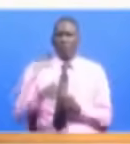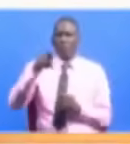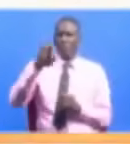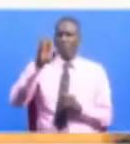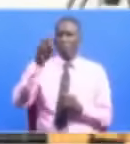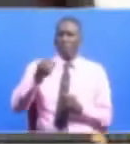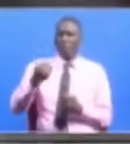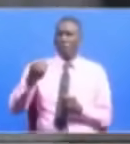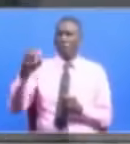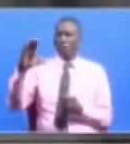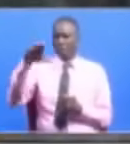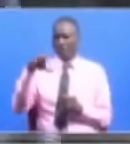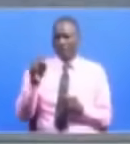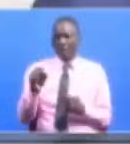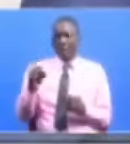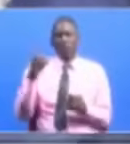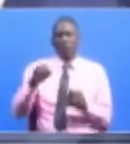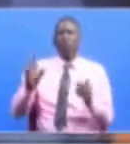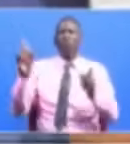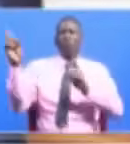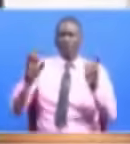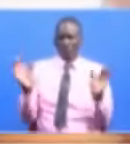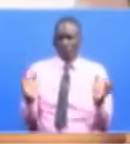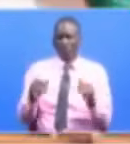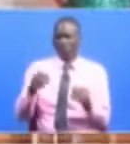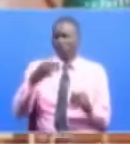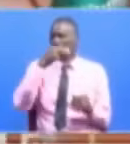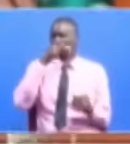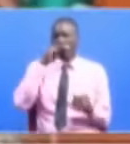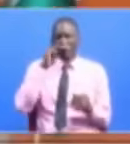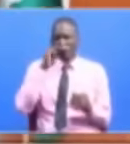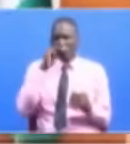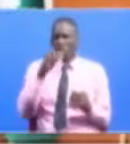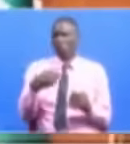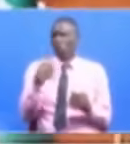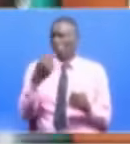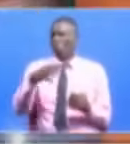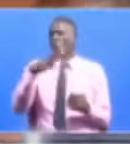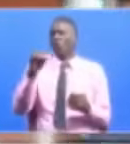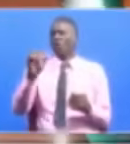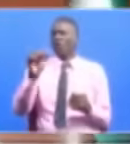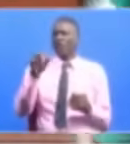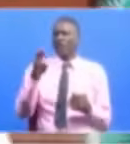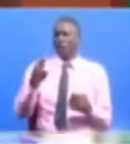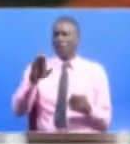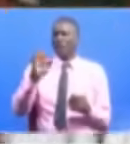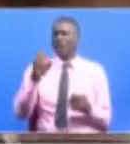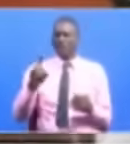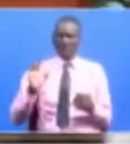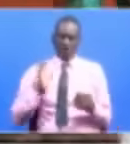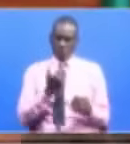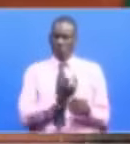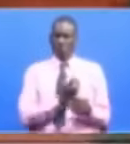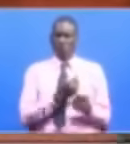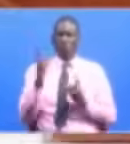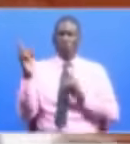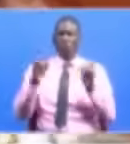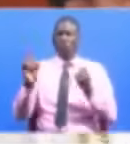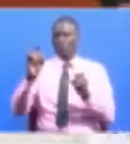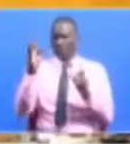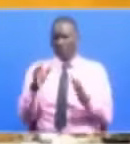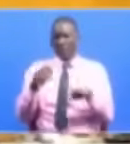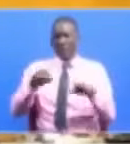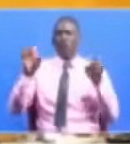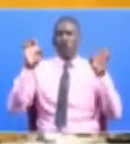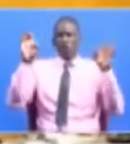Prime Cabinet Secretary and CS for Foreign Affairs Musalia Mudavadi, who was attending the AU's Executive Council of Foreign